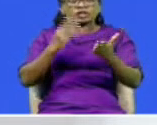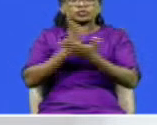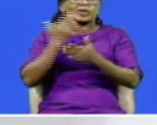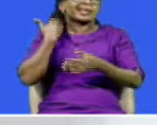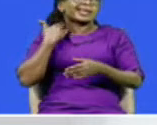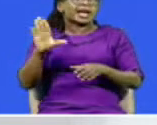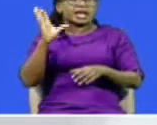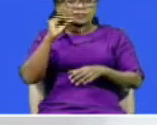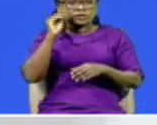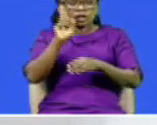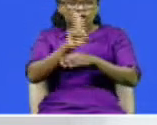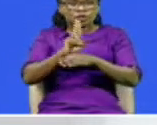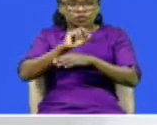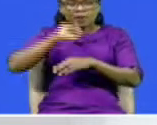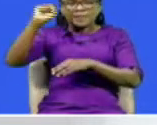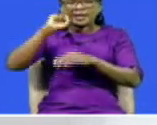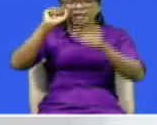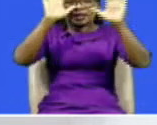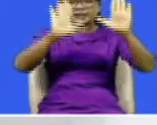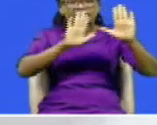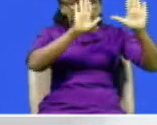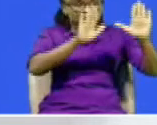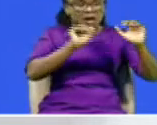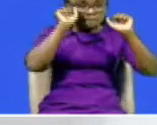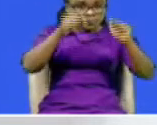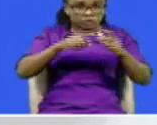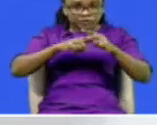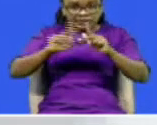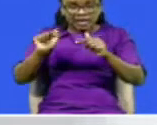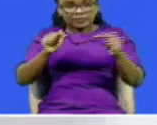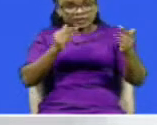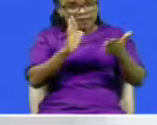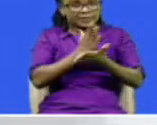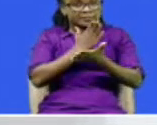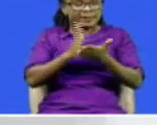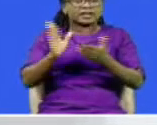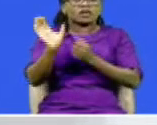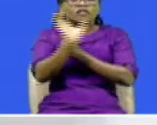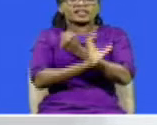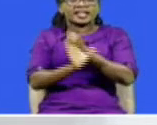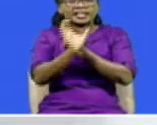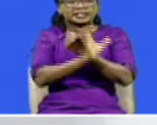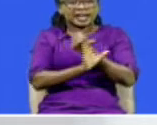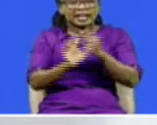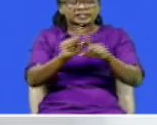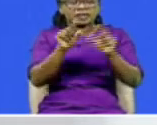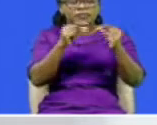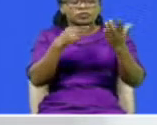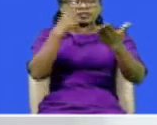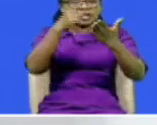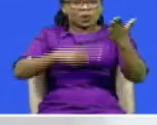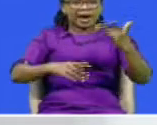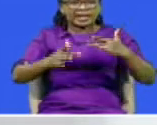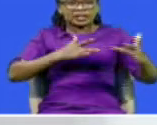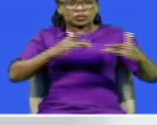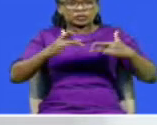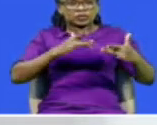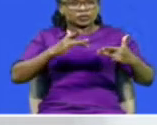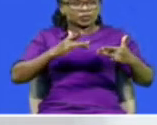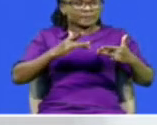being used in political rallies could spark violence in some parts of the country. The group further said it is concerned